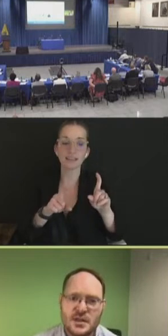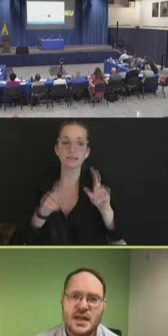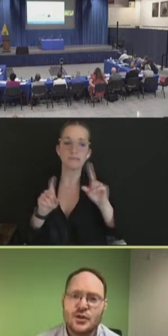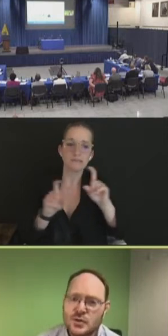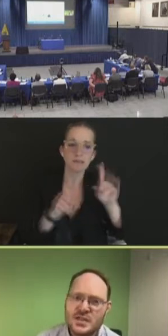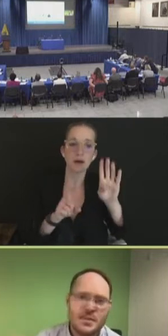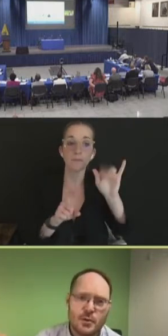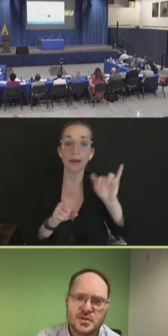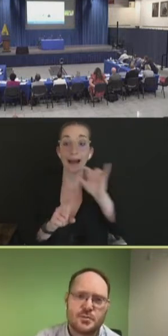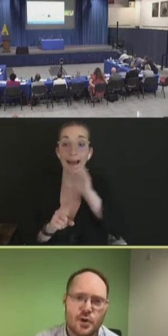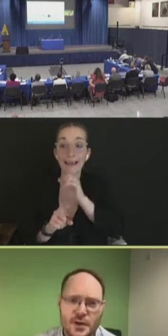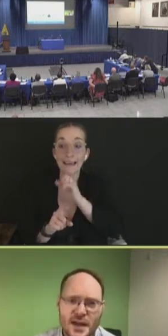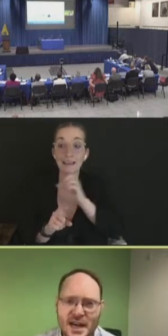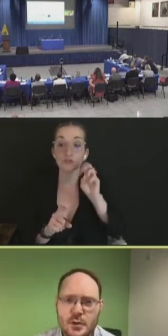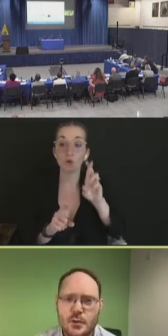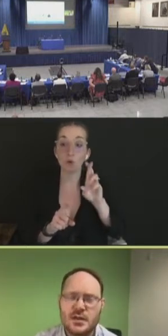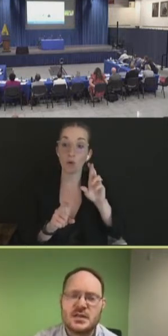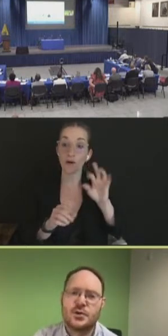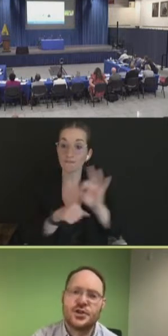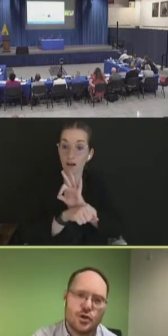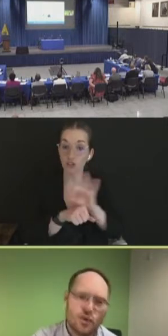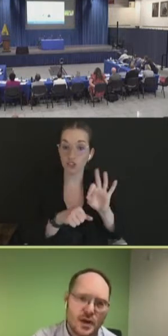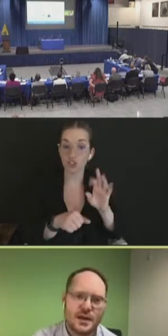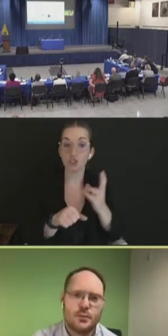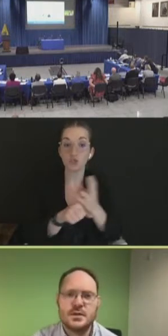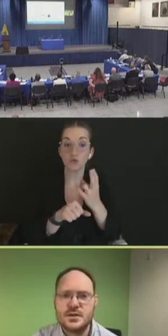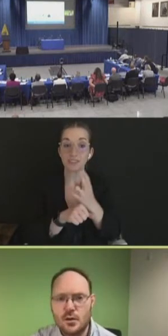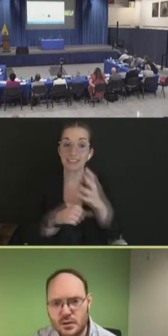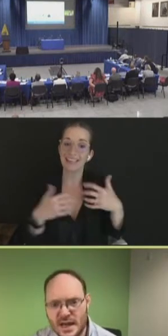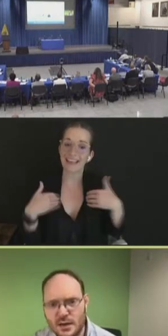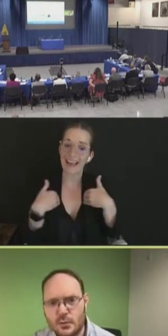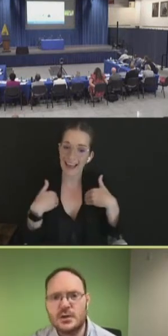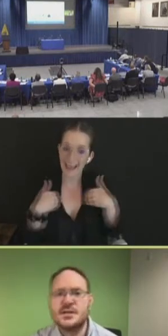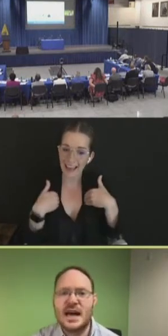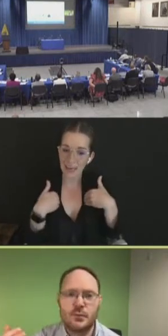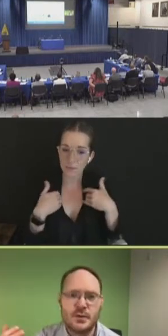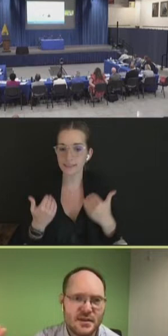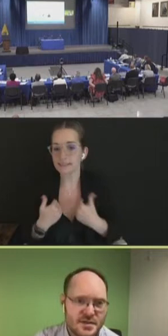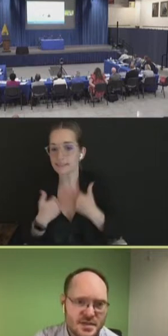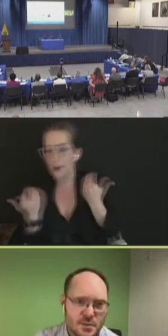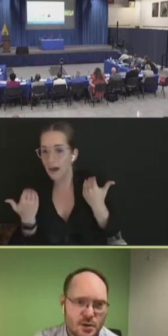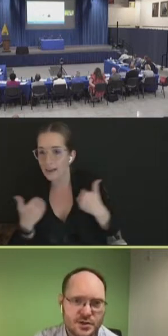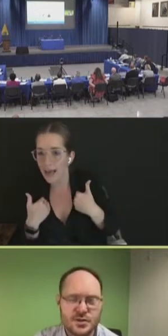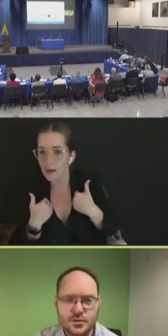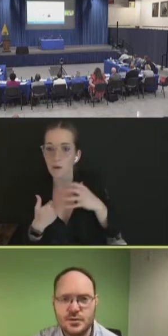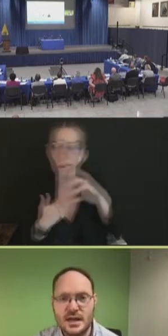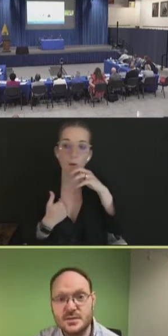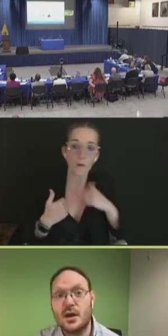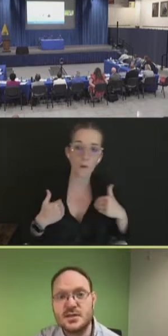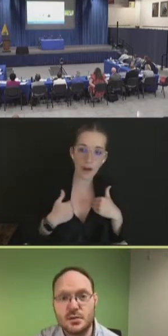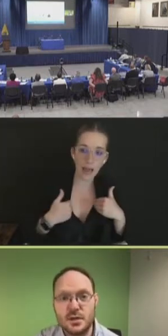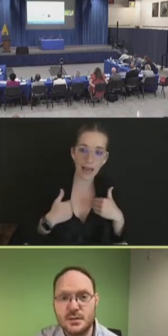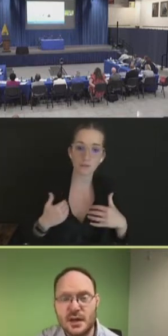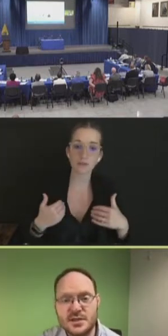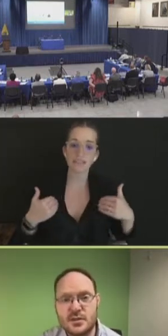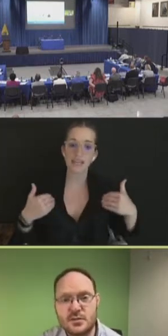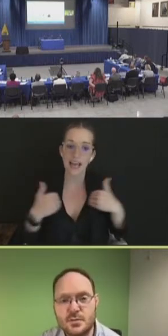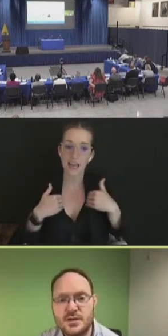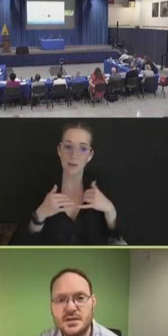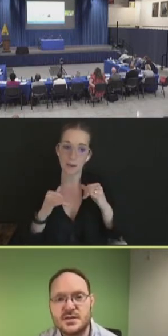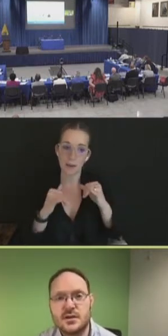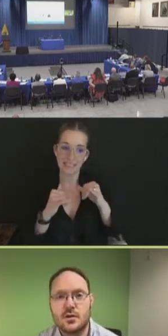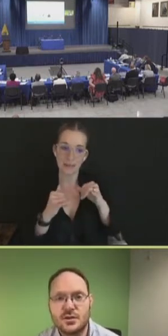function, using the most appropriate animal models, whether young animals, old animals, animals that have similar to as possible